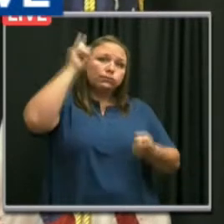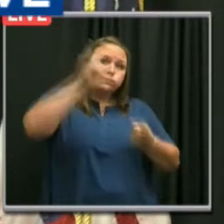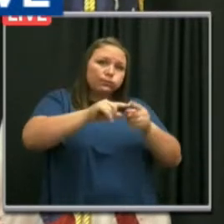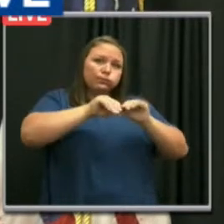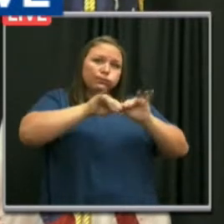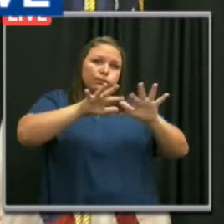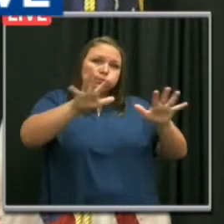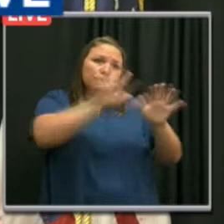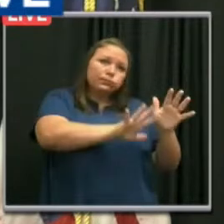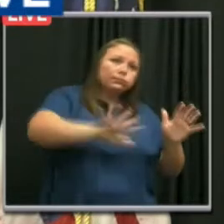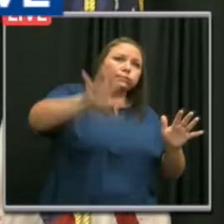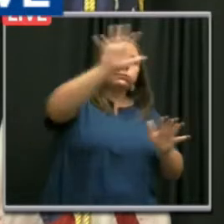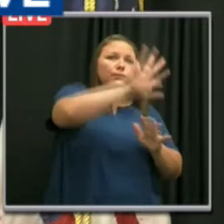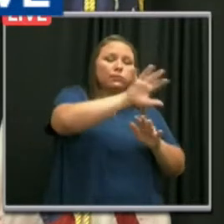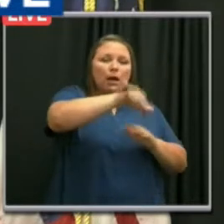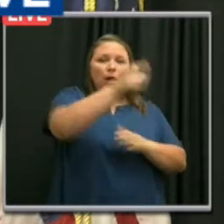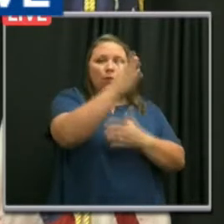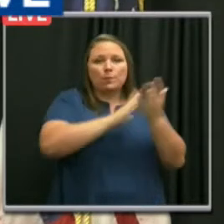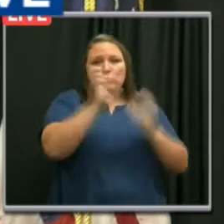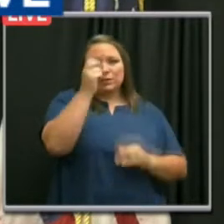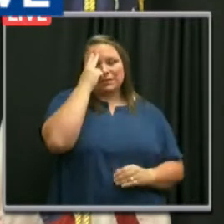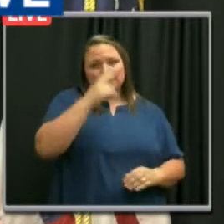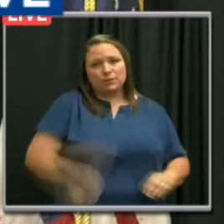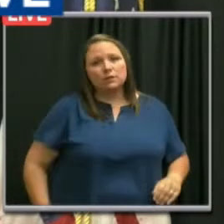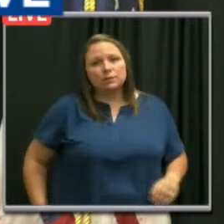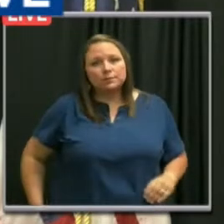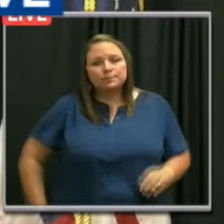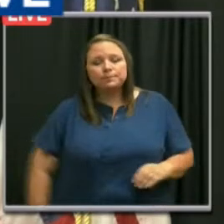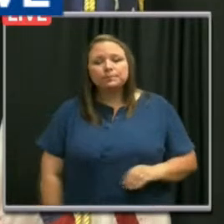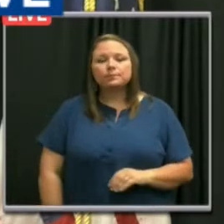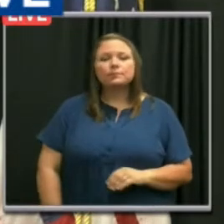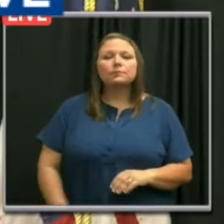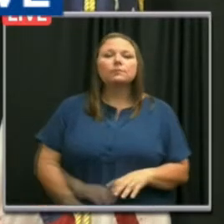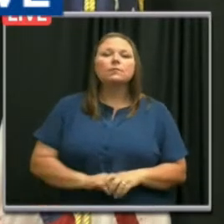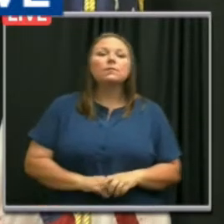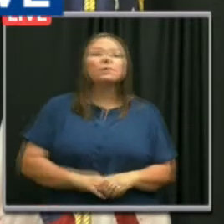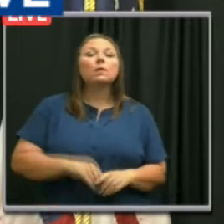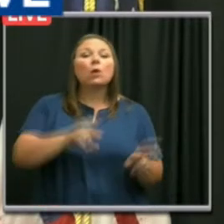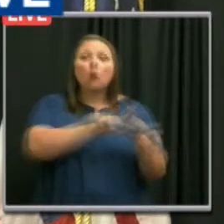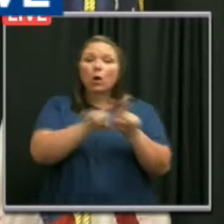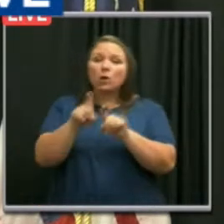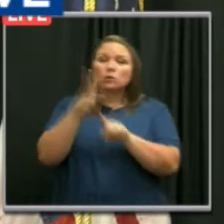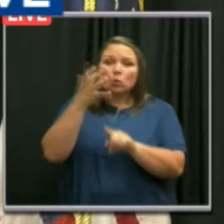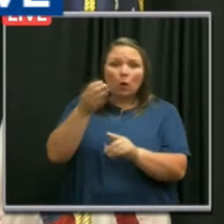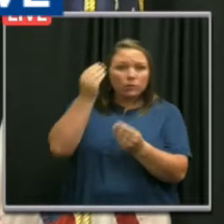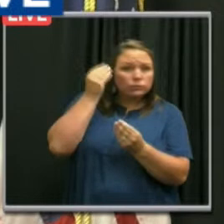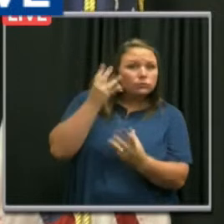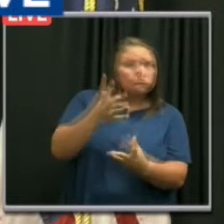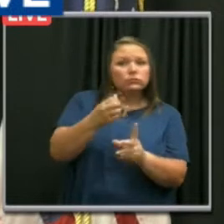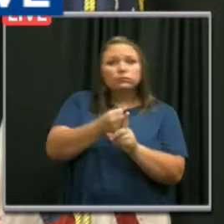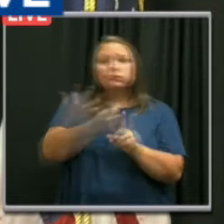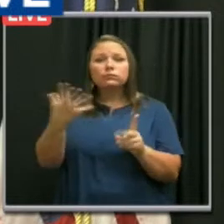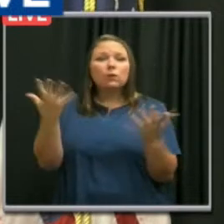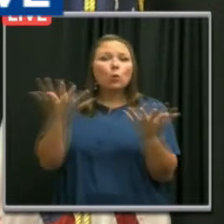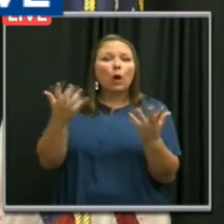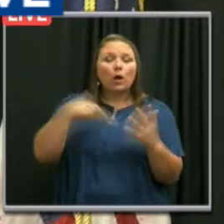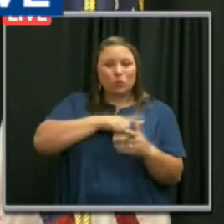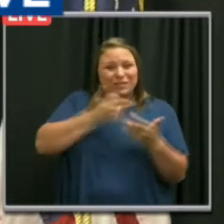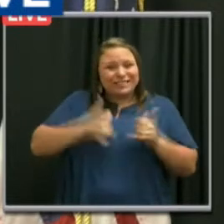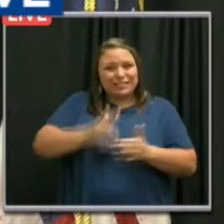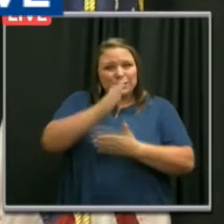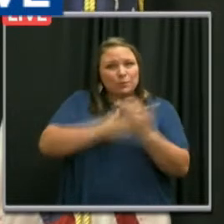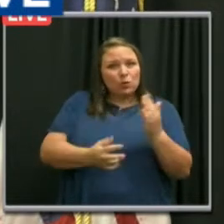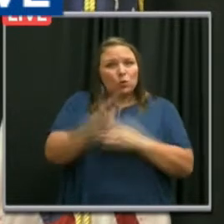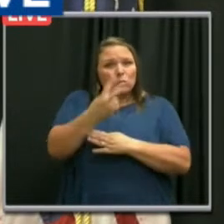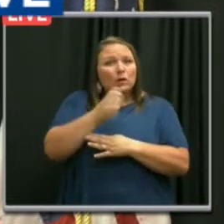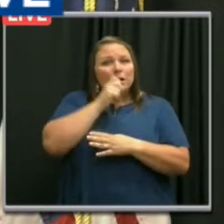slow the spread of this virus throughout our entire city. Another point I need to make is that while we remain in phase 2 for now, this